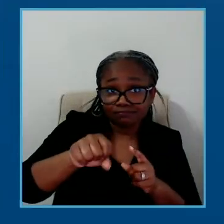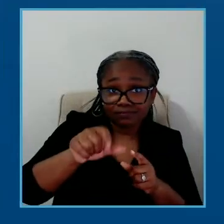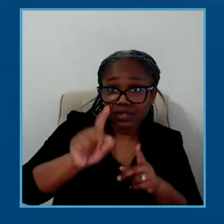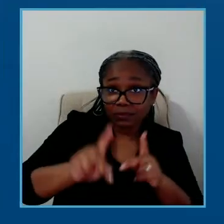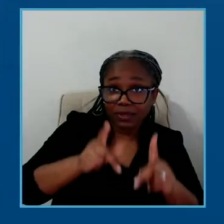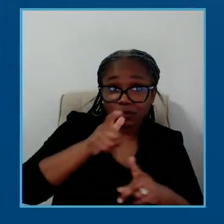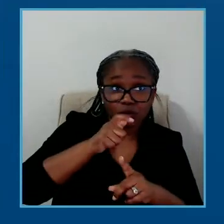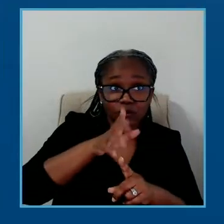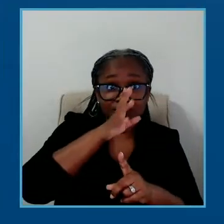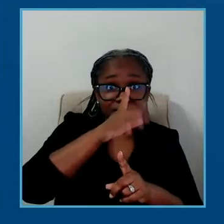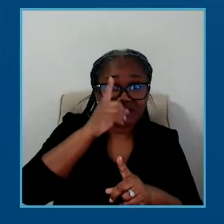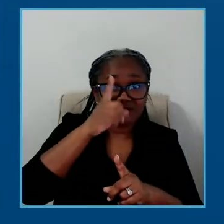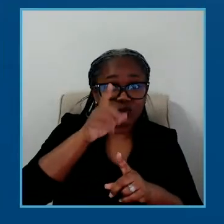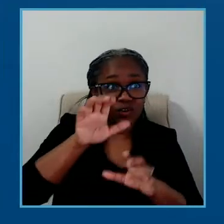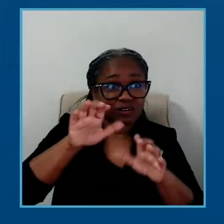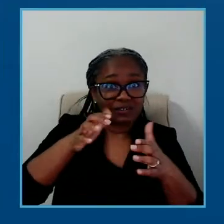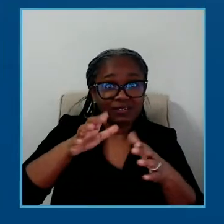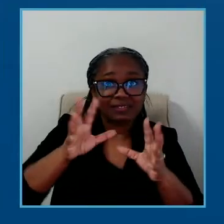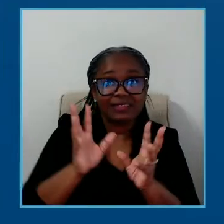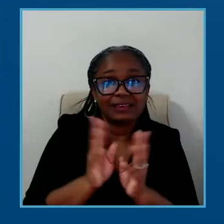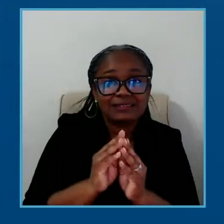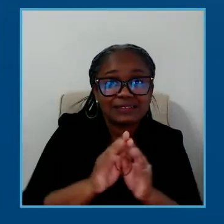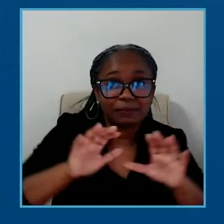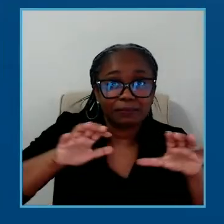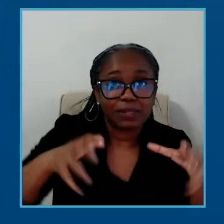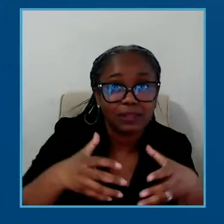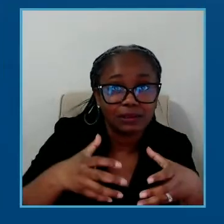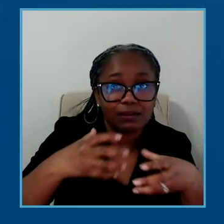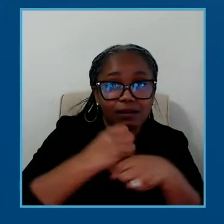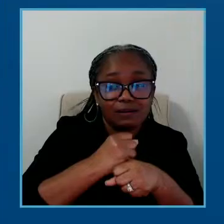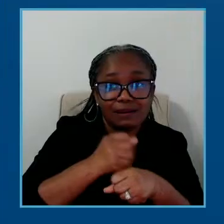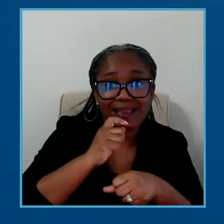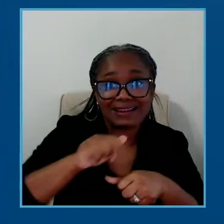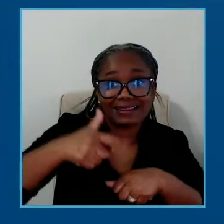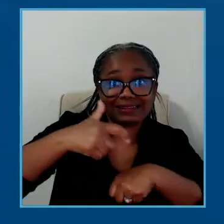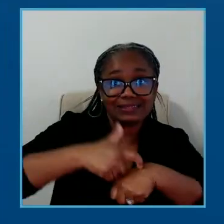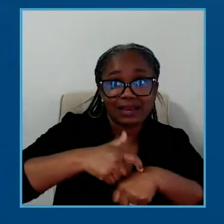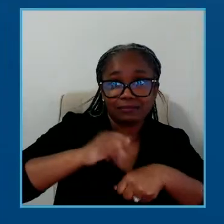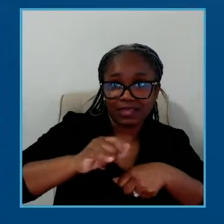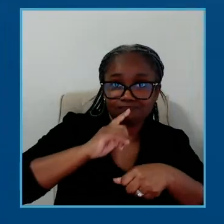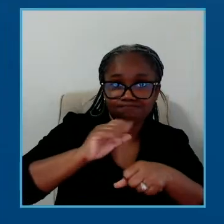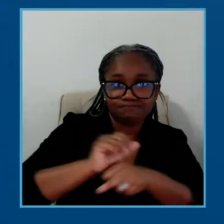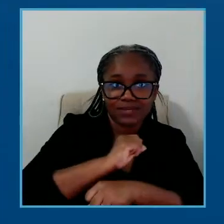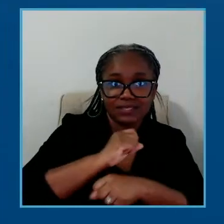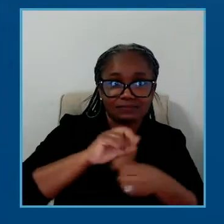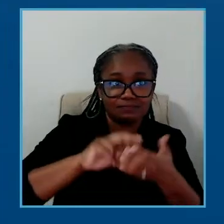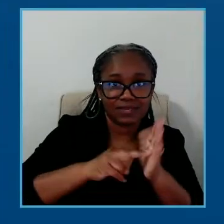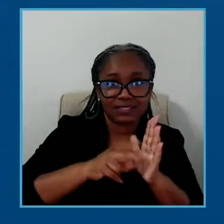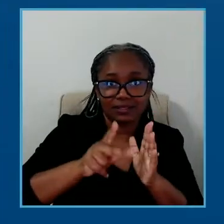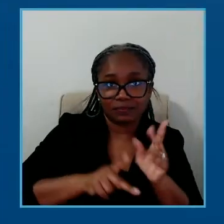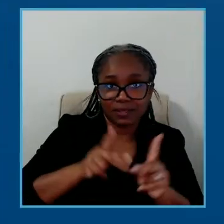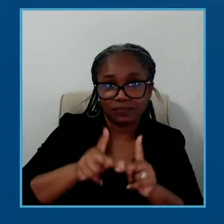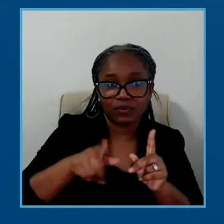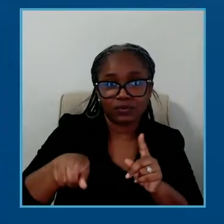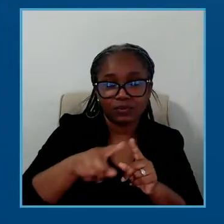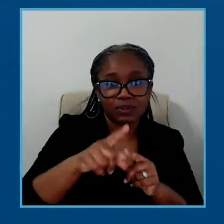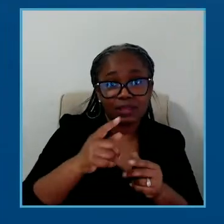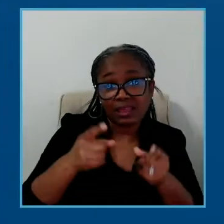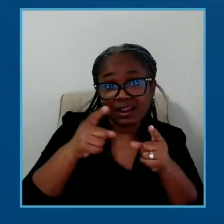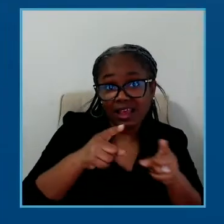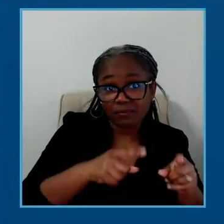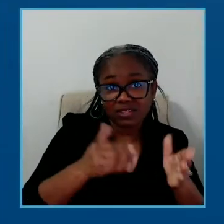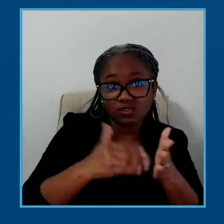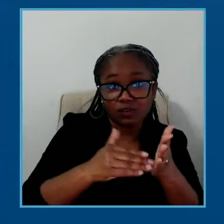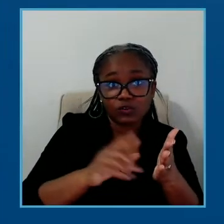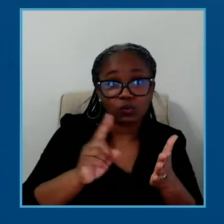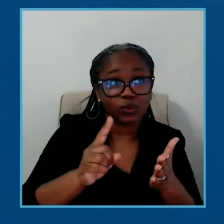are the members of the assembly. It's a fairly normal thing over time that motions get adopted by one group of members, and